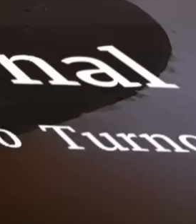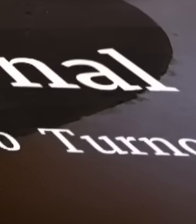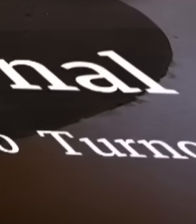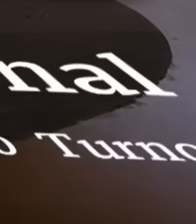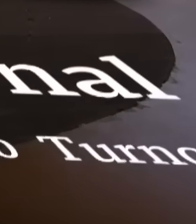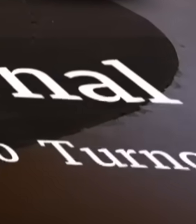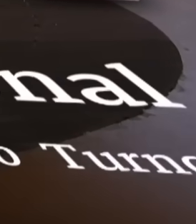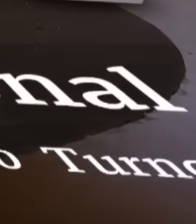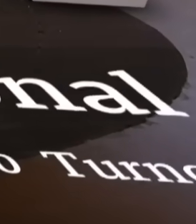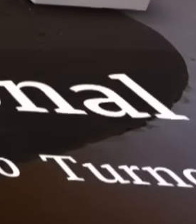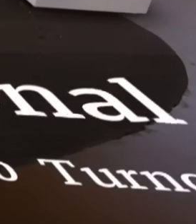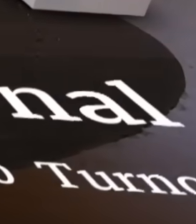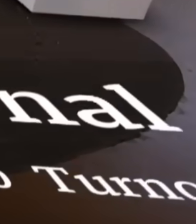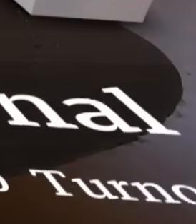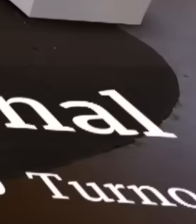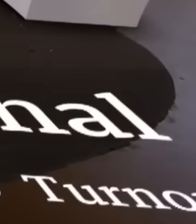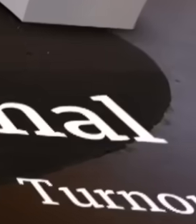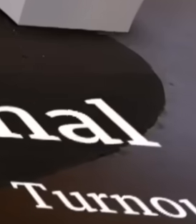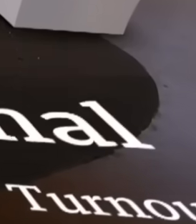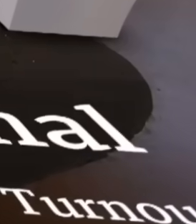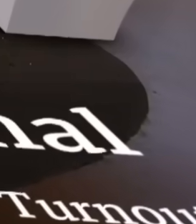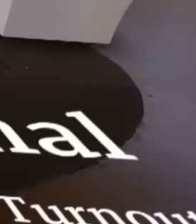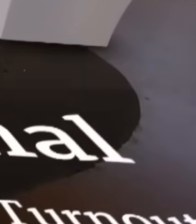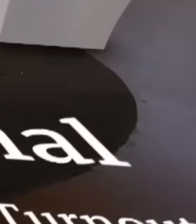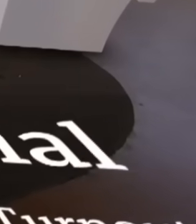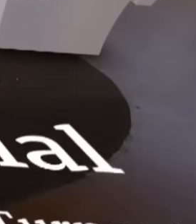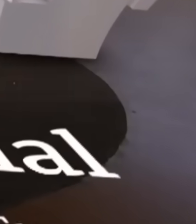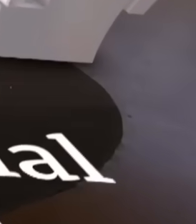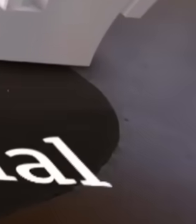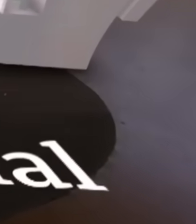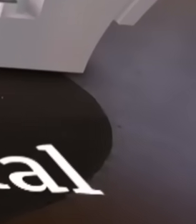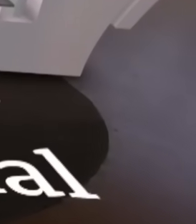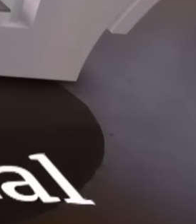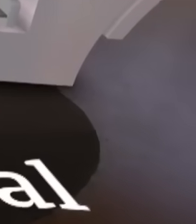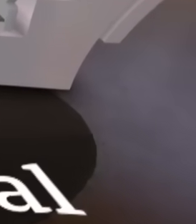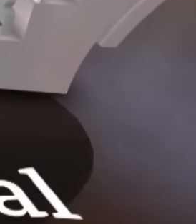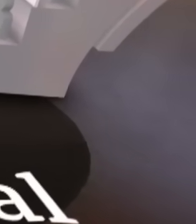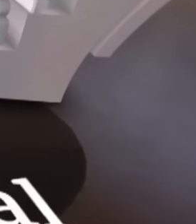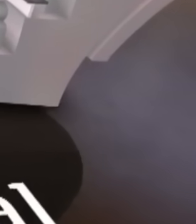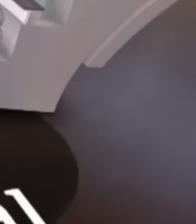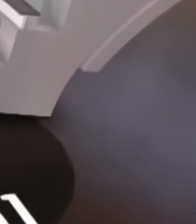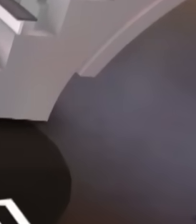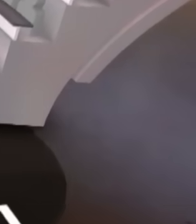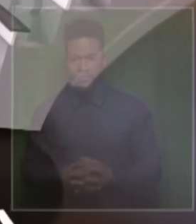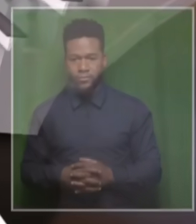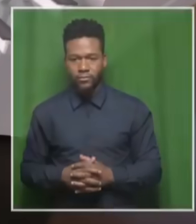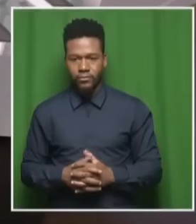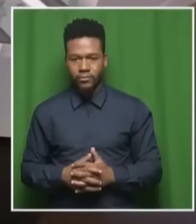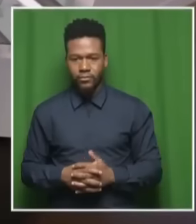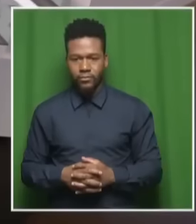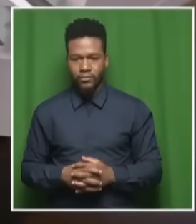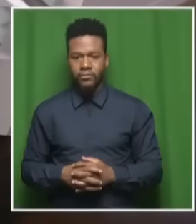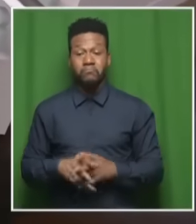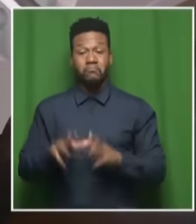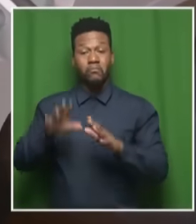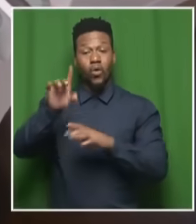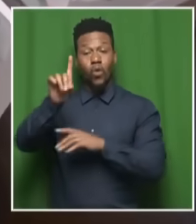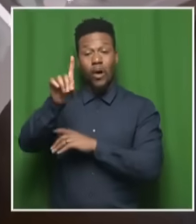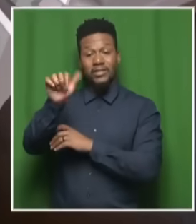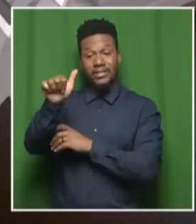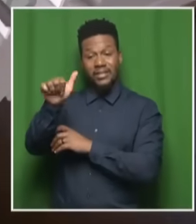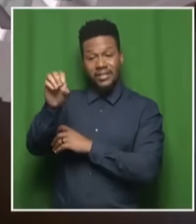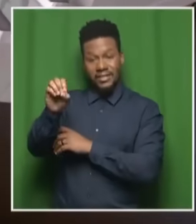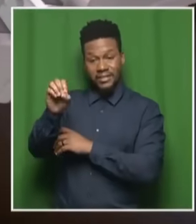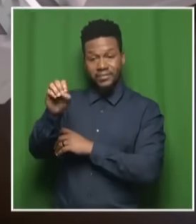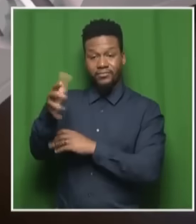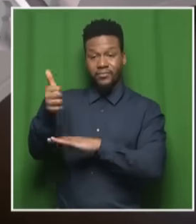green. They are receiving at this hour, it seems like they're receiving the majority of the seats at 160. The DA coming